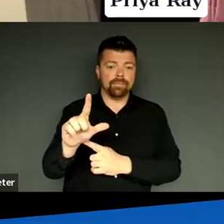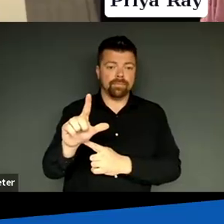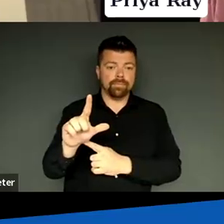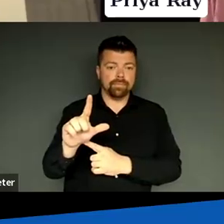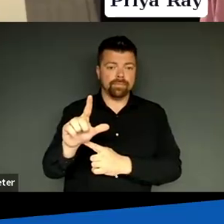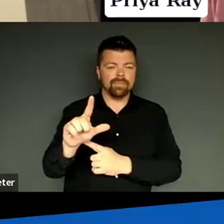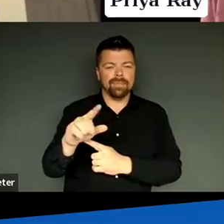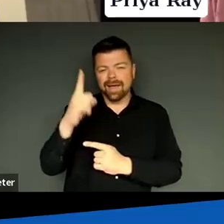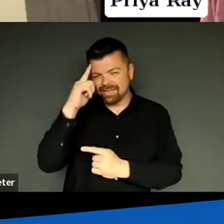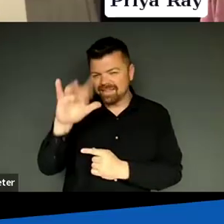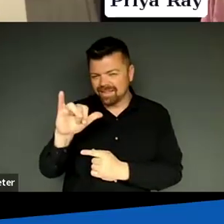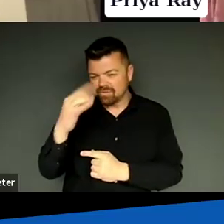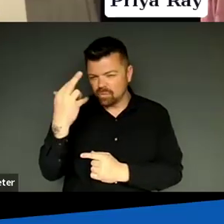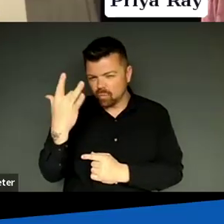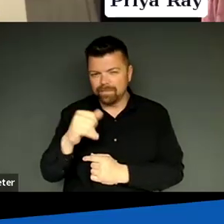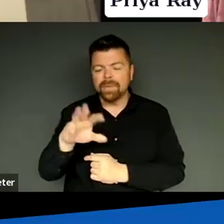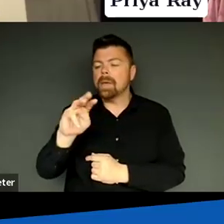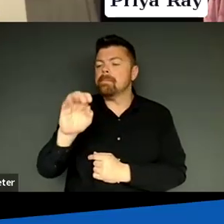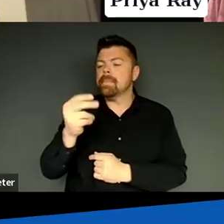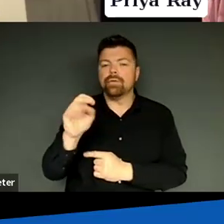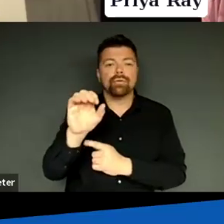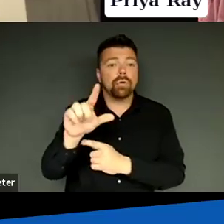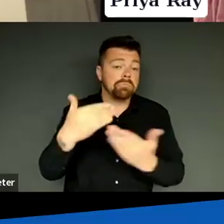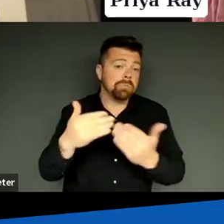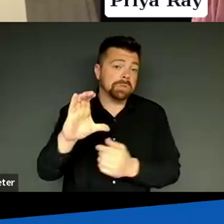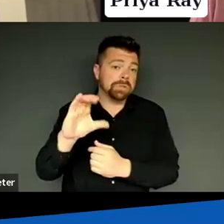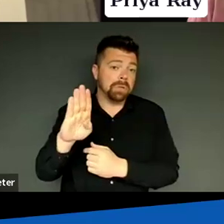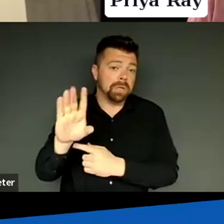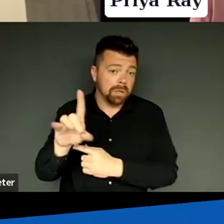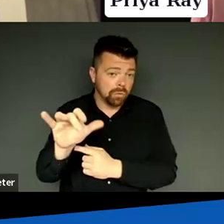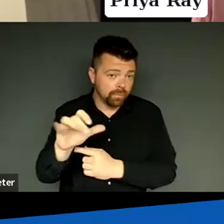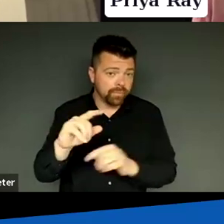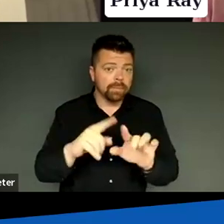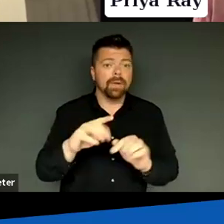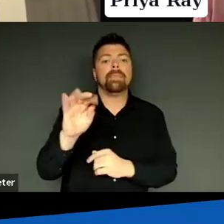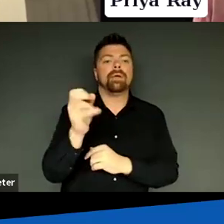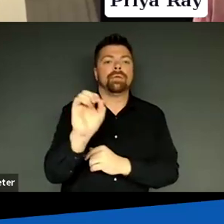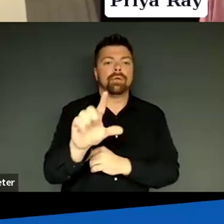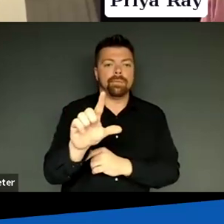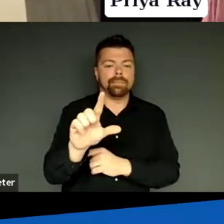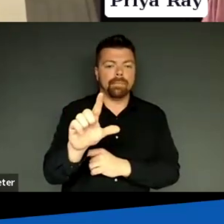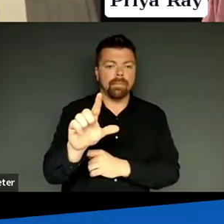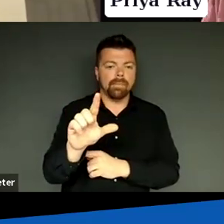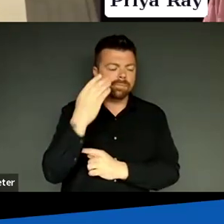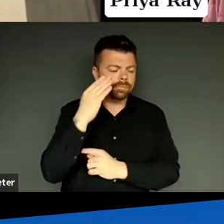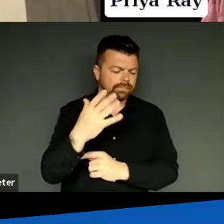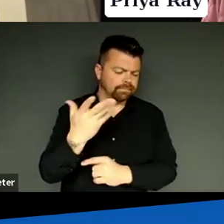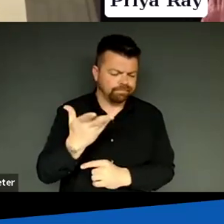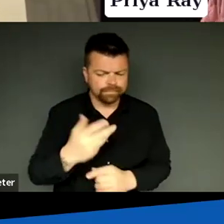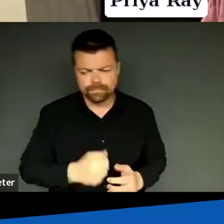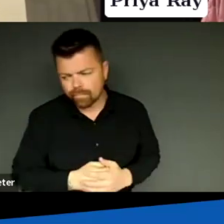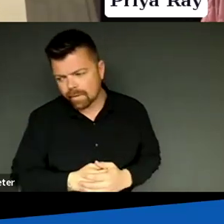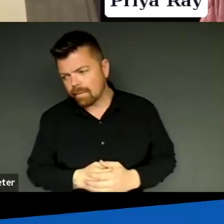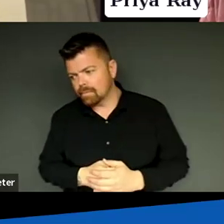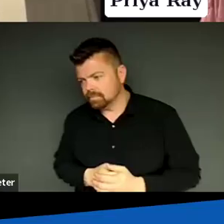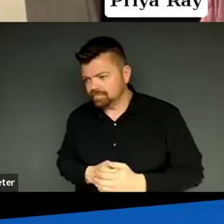think it's the menthol. I don't know if it could be CBD too, but the menthol, I don't know, it just kind of takes